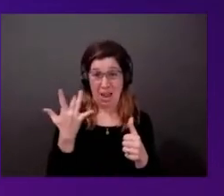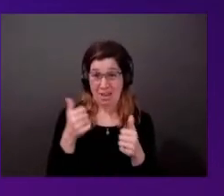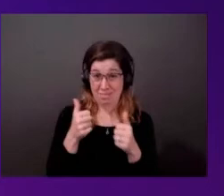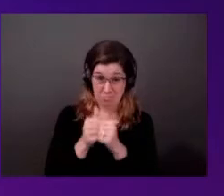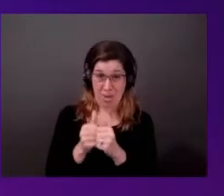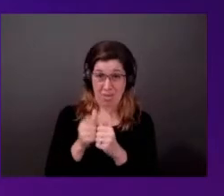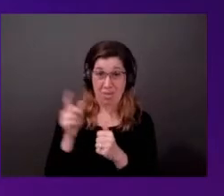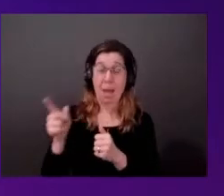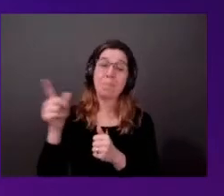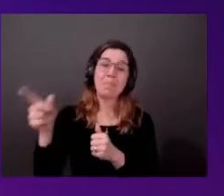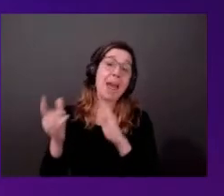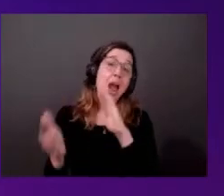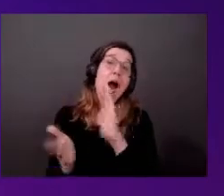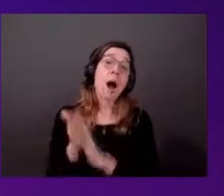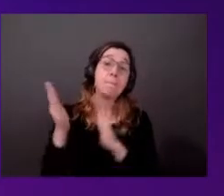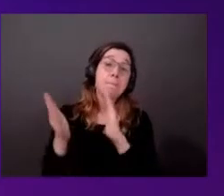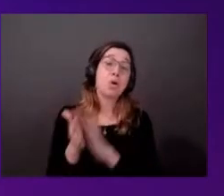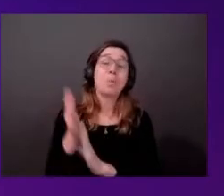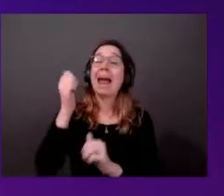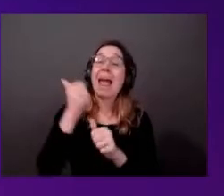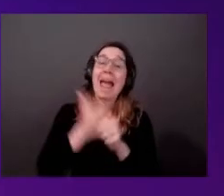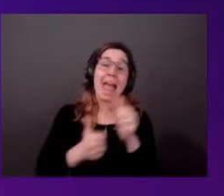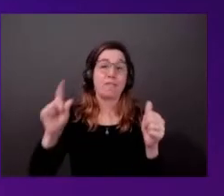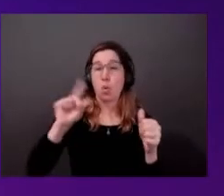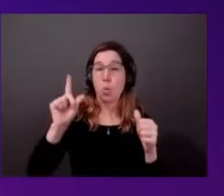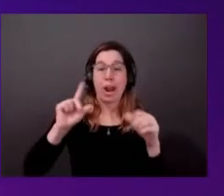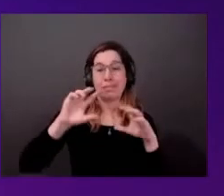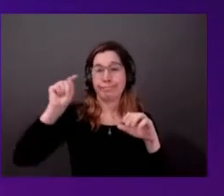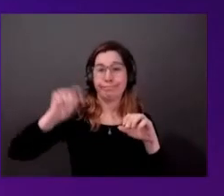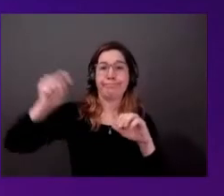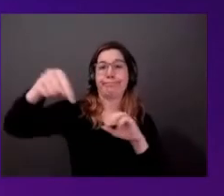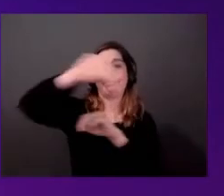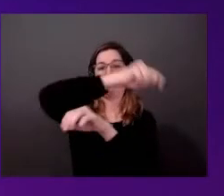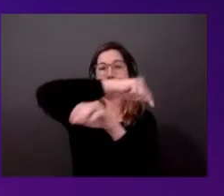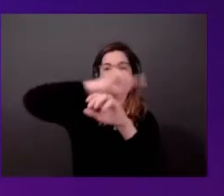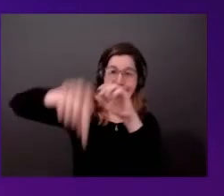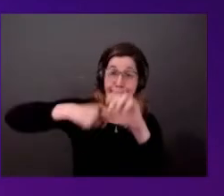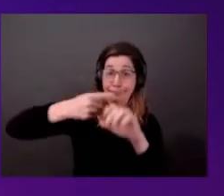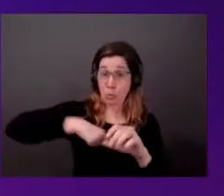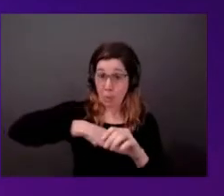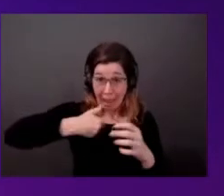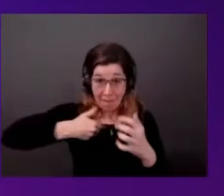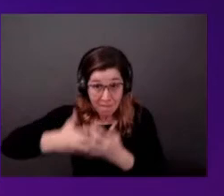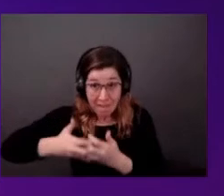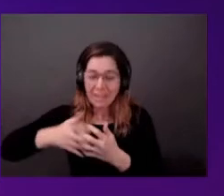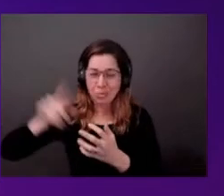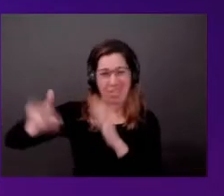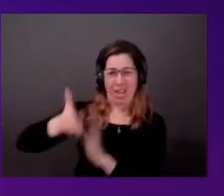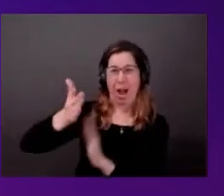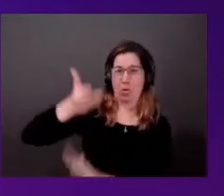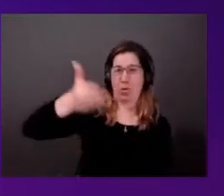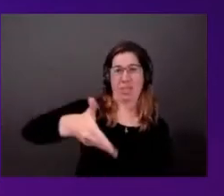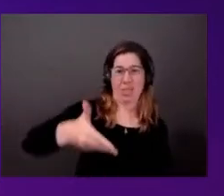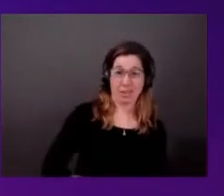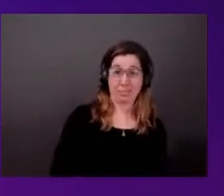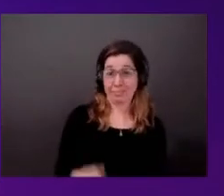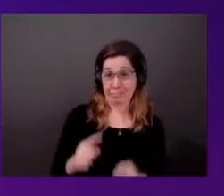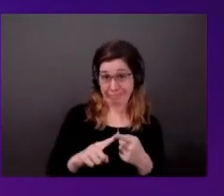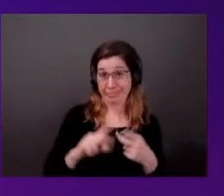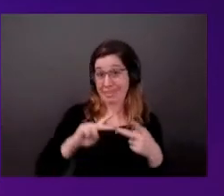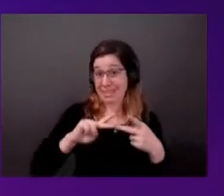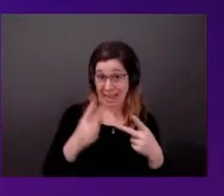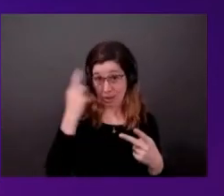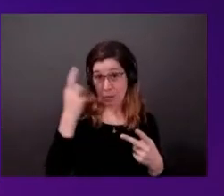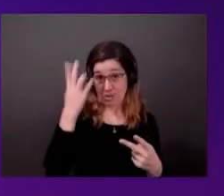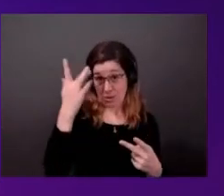have manufacturing facilities. A strong second is we have a lot of familiarity with AWS